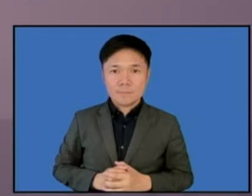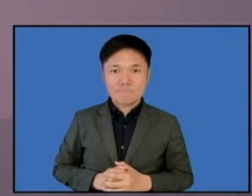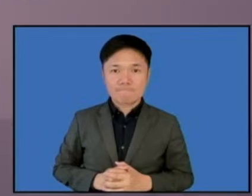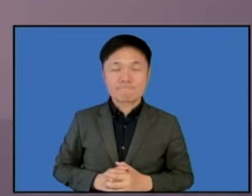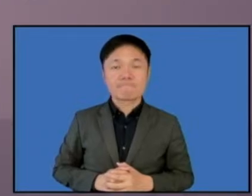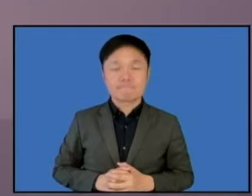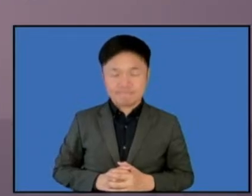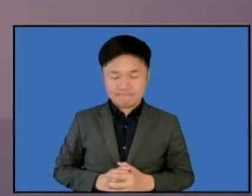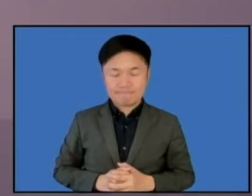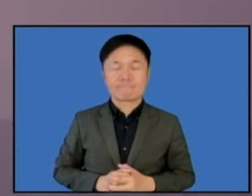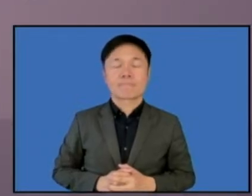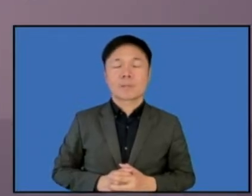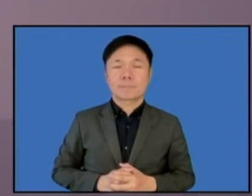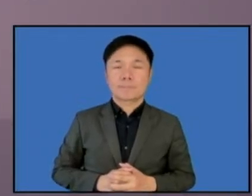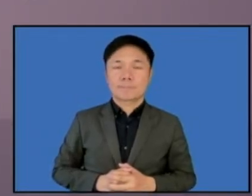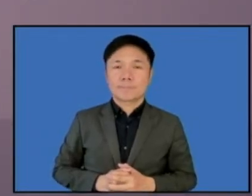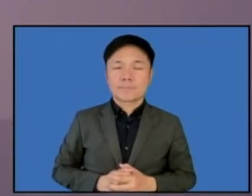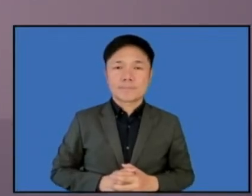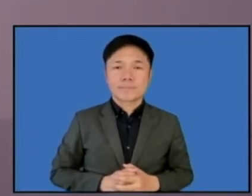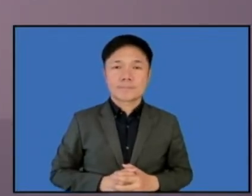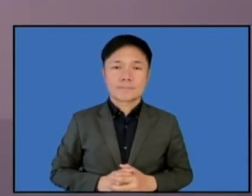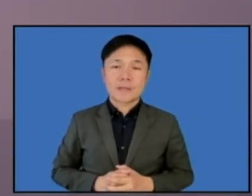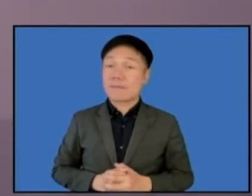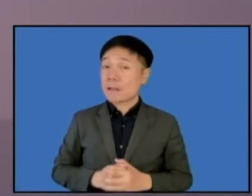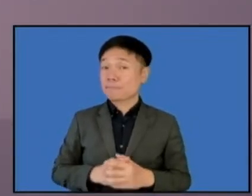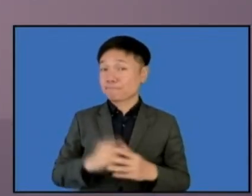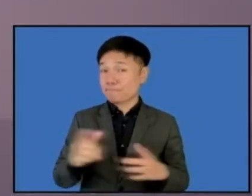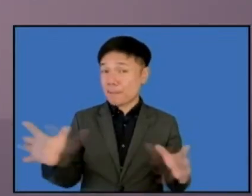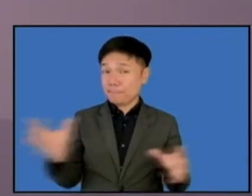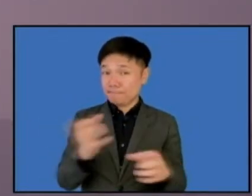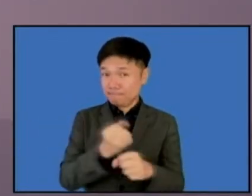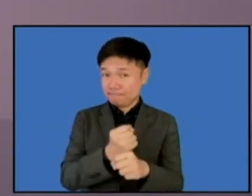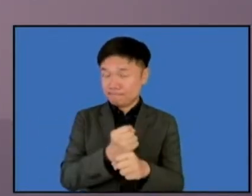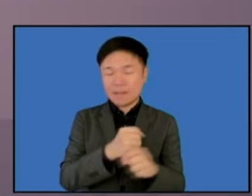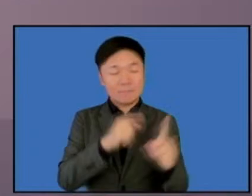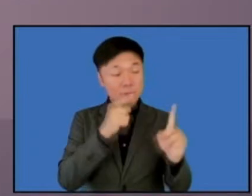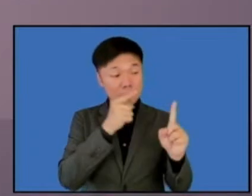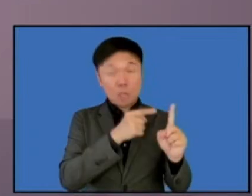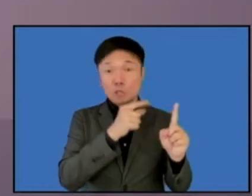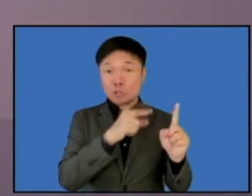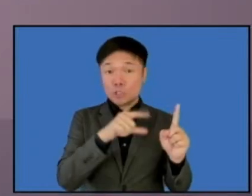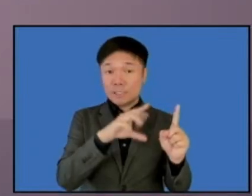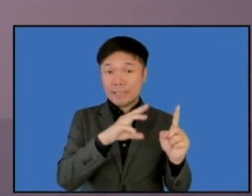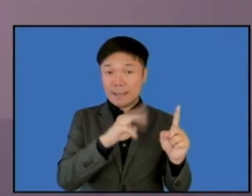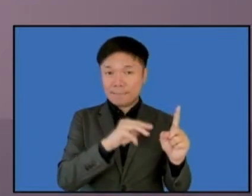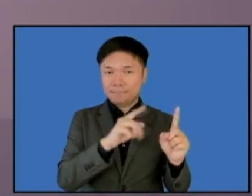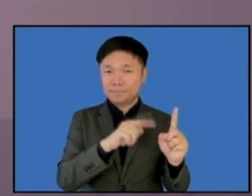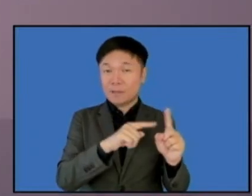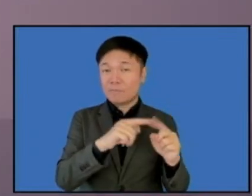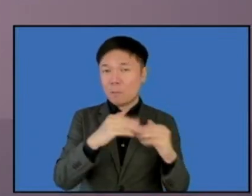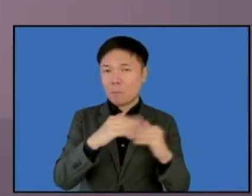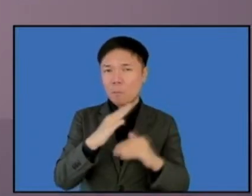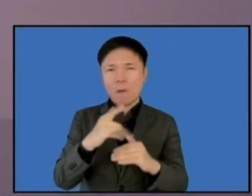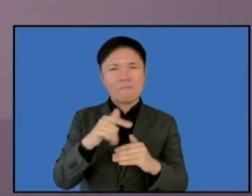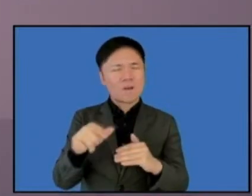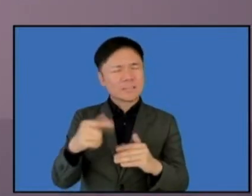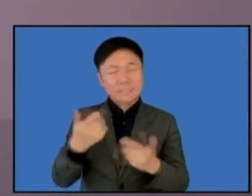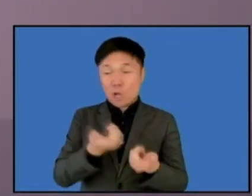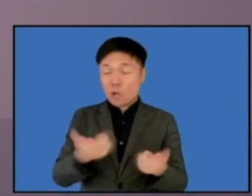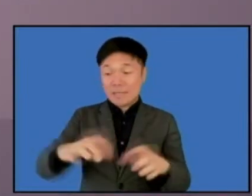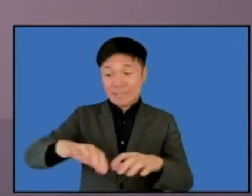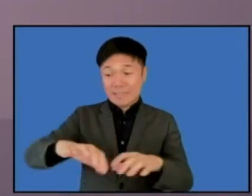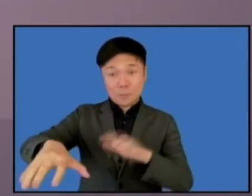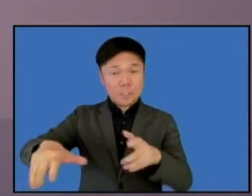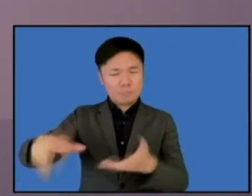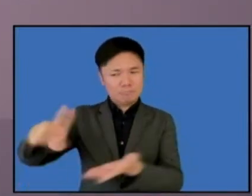Lastly, in this opportunity to advance GCM objectives, we call on member states and destination countries to sign, adopt, and